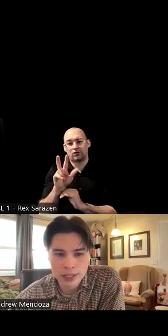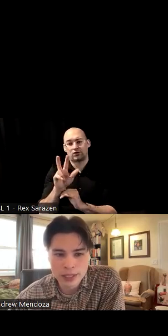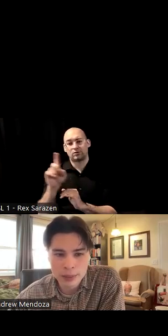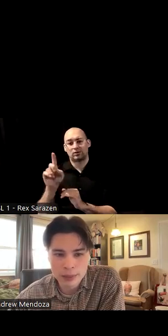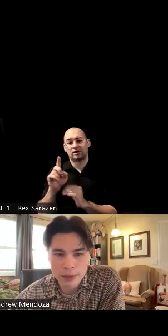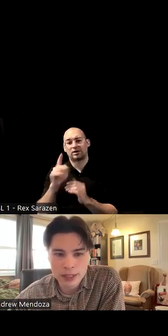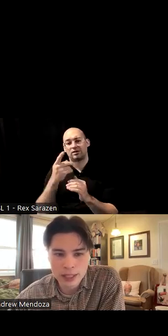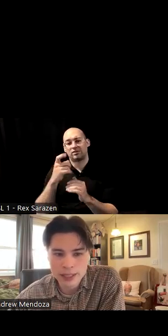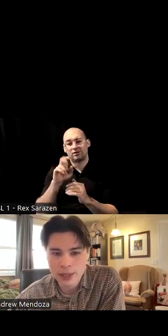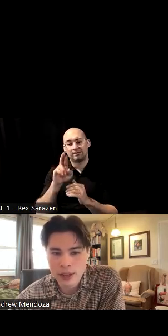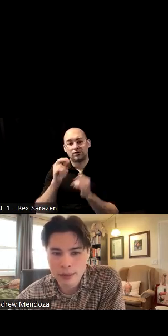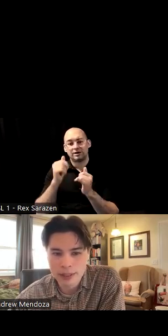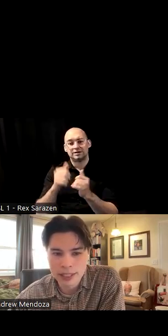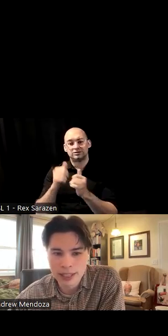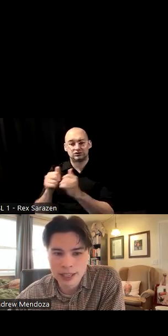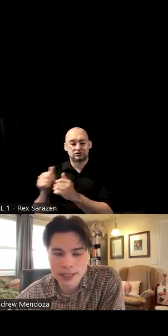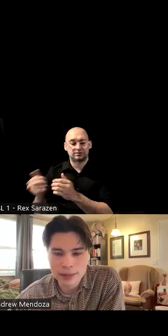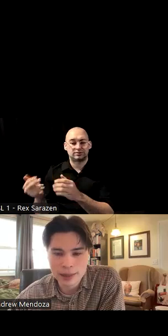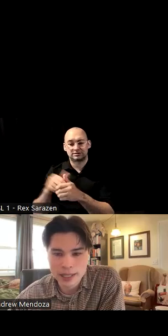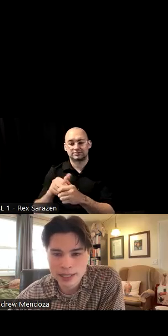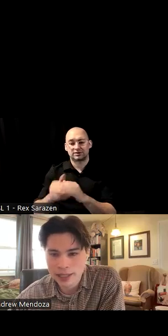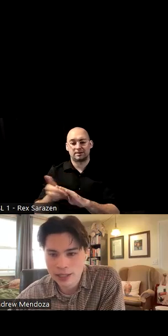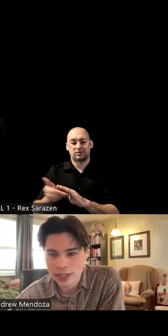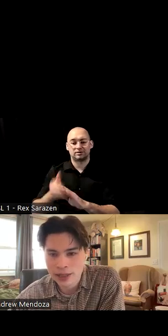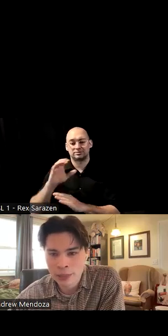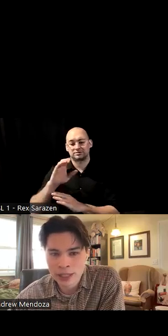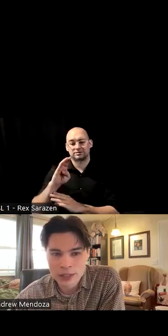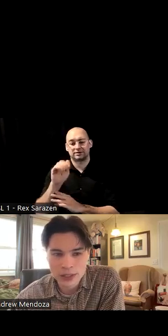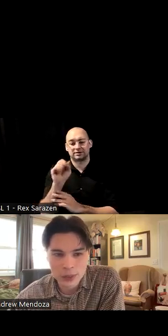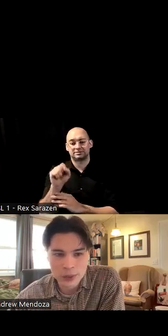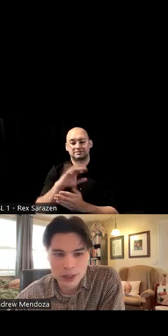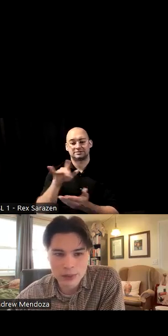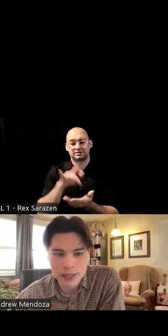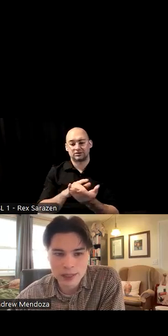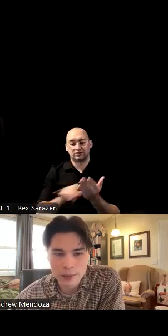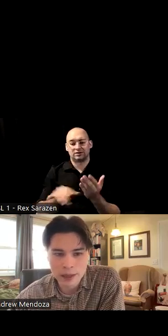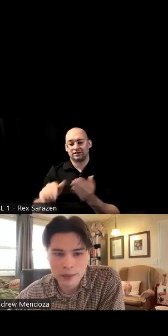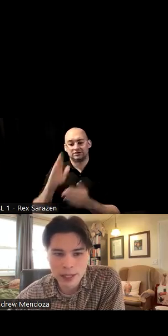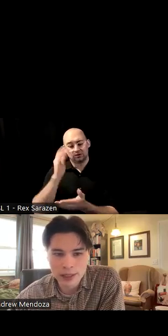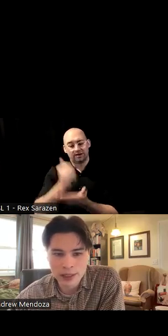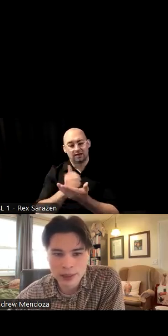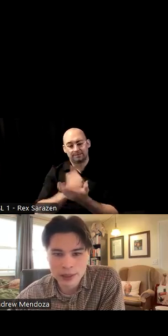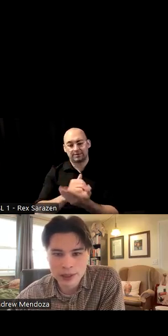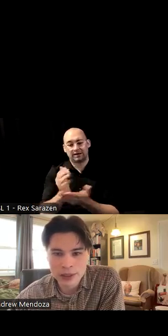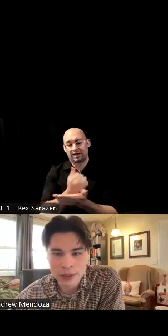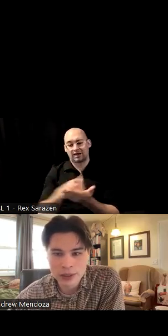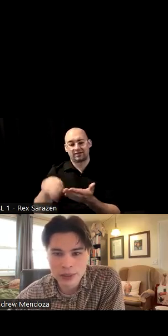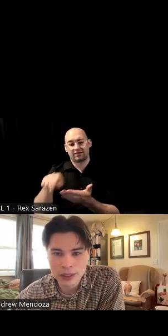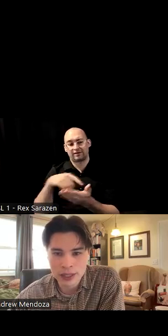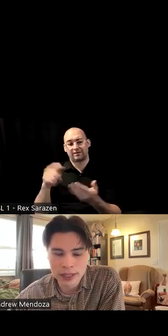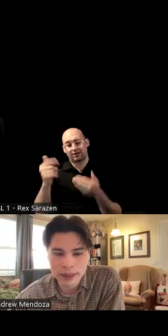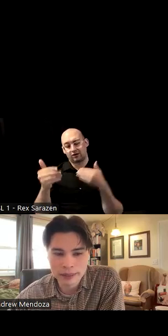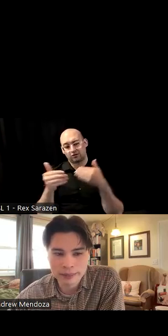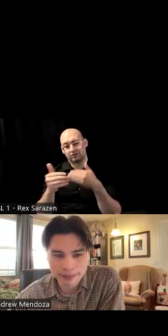$131 per participant per day to operate a CVAS center. So this will help get them a bit closer